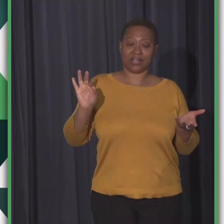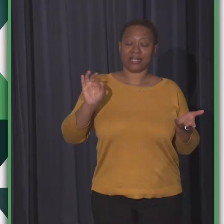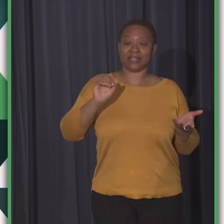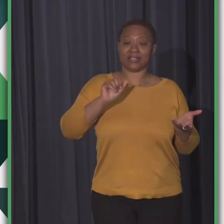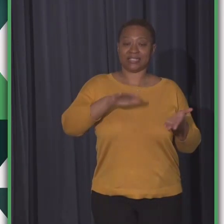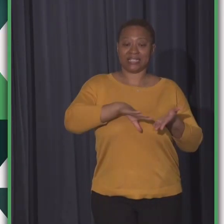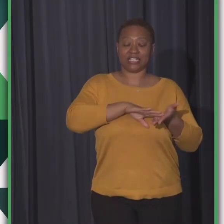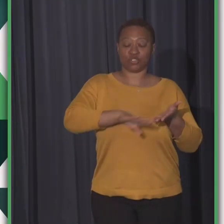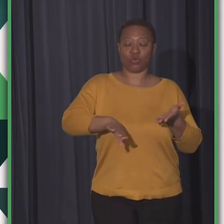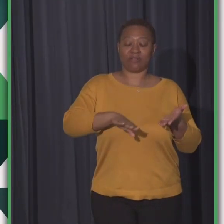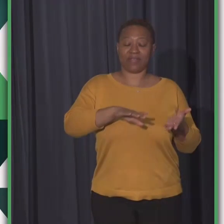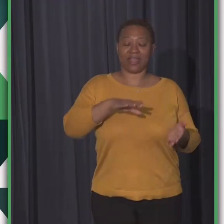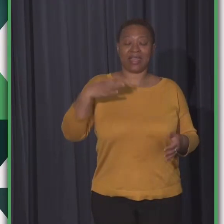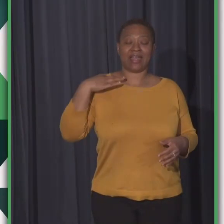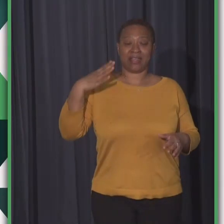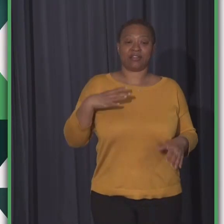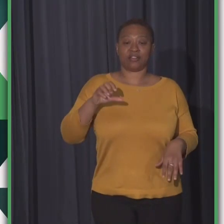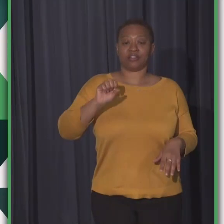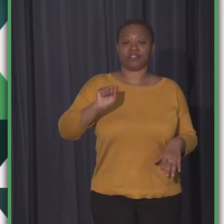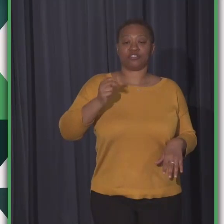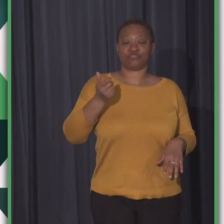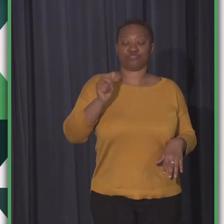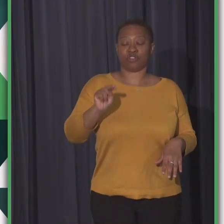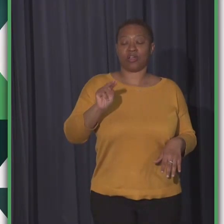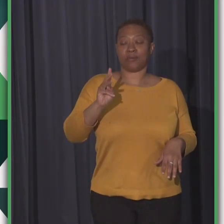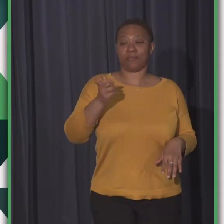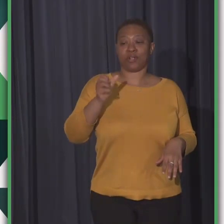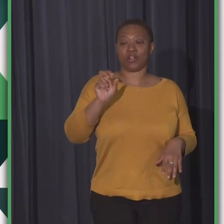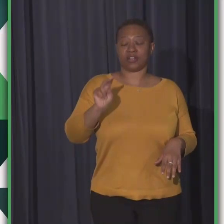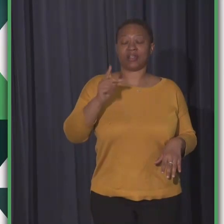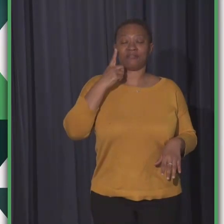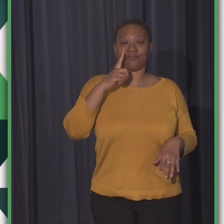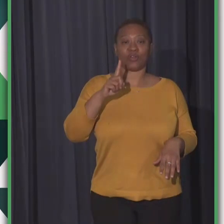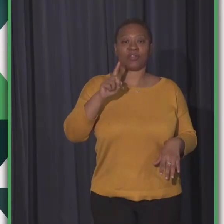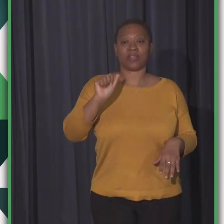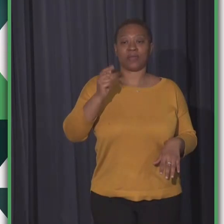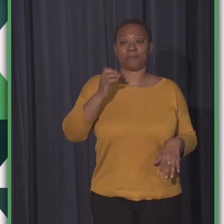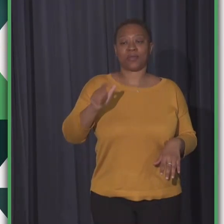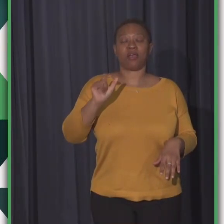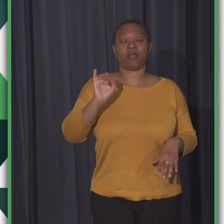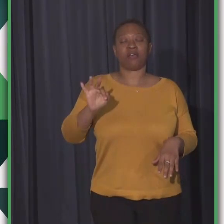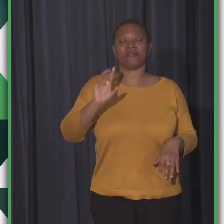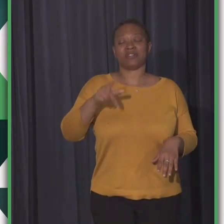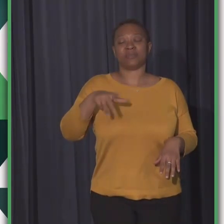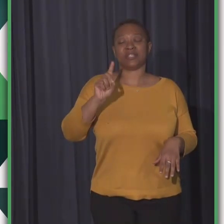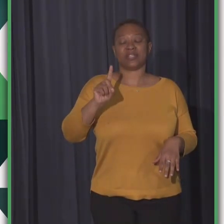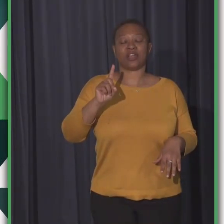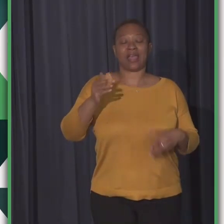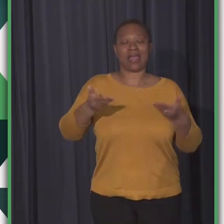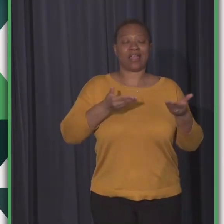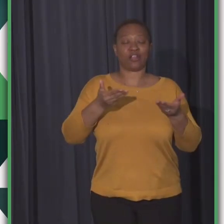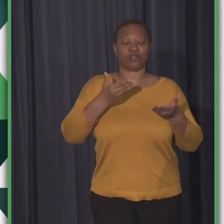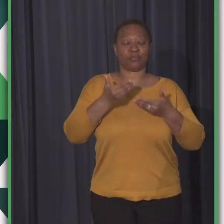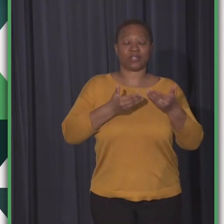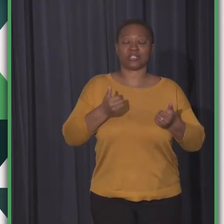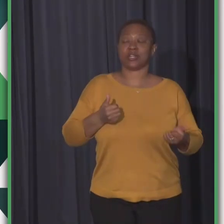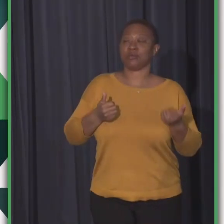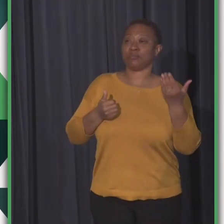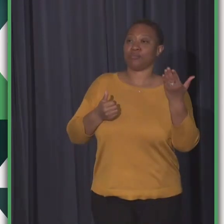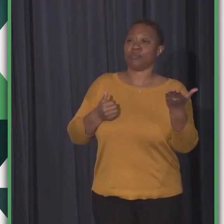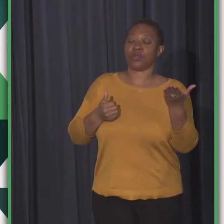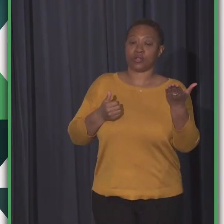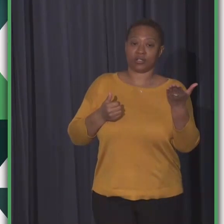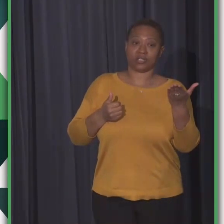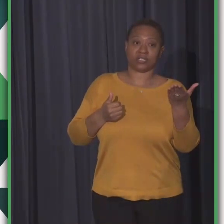disqualify applicant Sean Martin for the appeal of DPD hiring process. Motion made, we